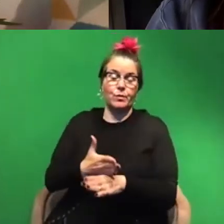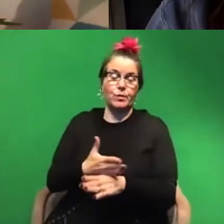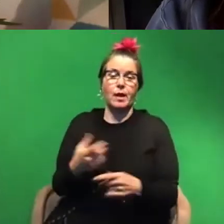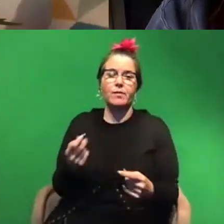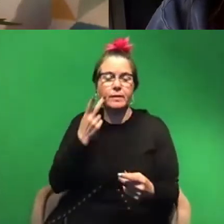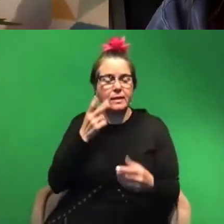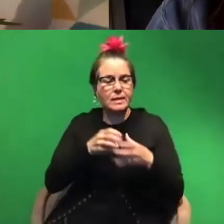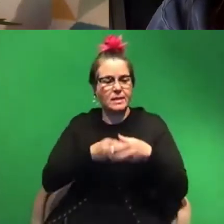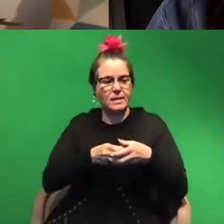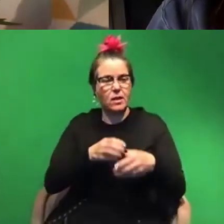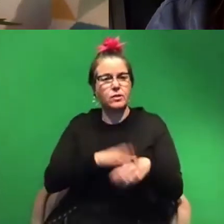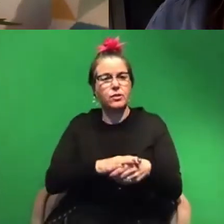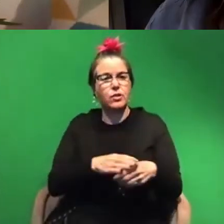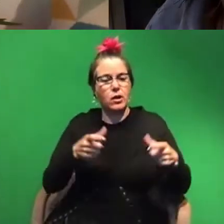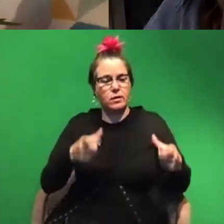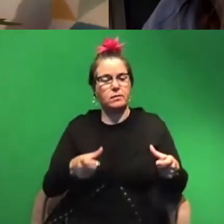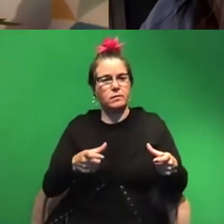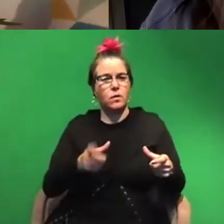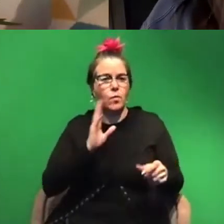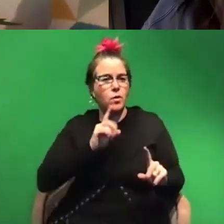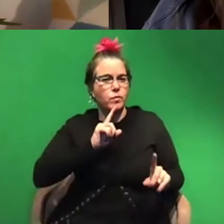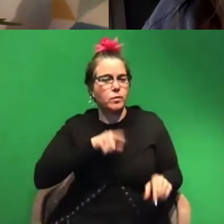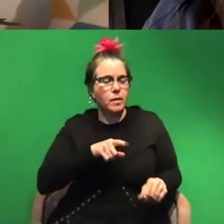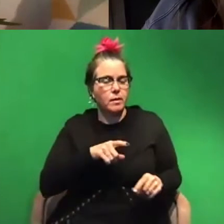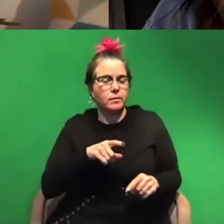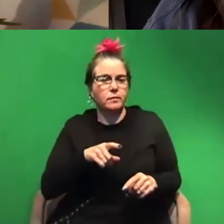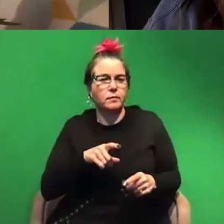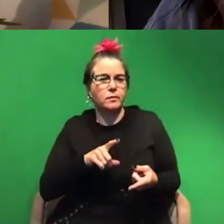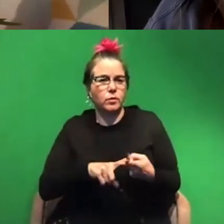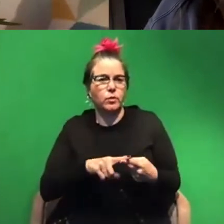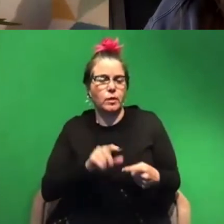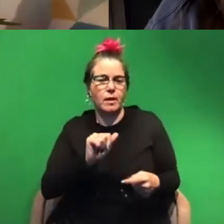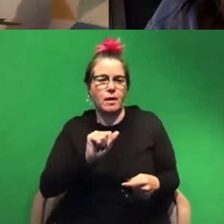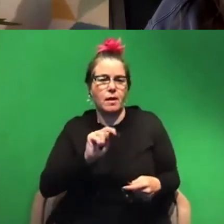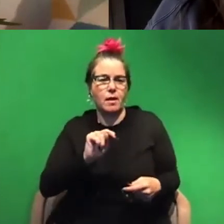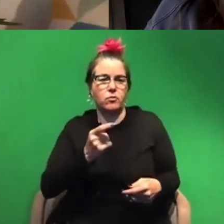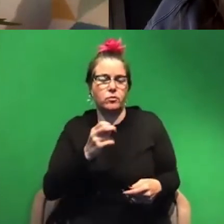cells on a plate or on a dish will respond to these antigens.